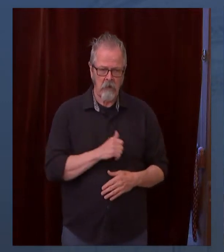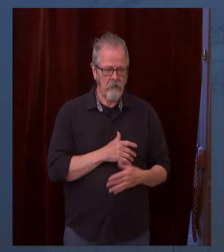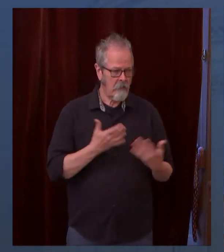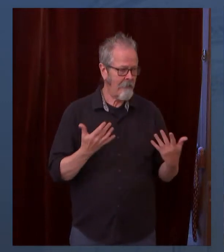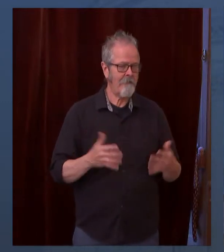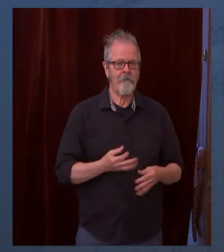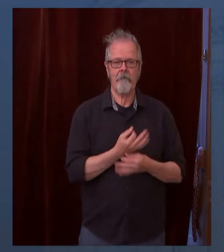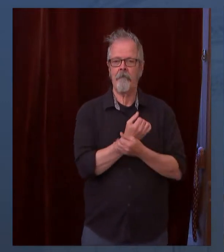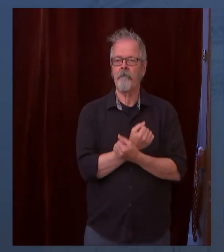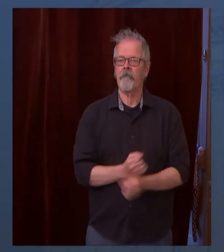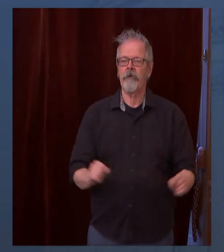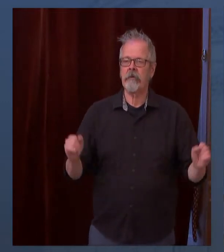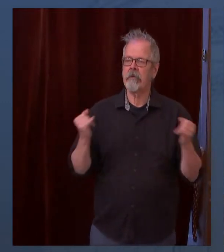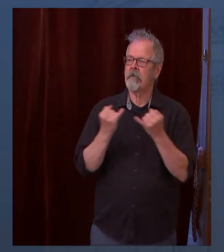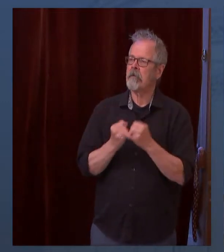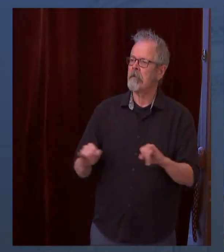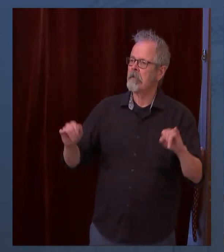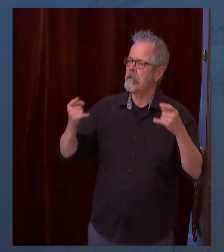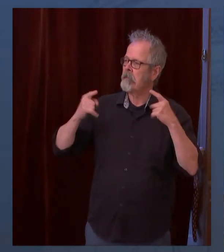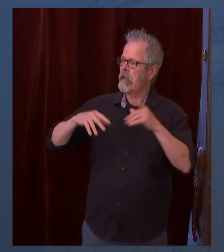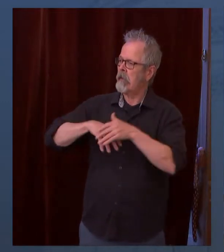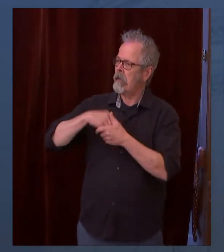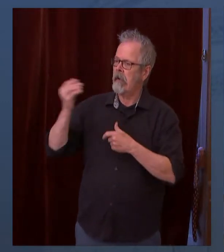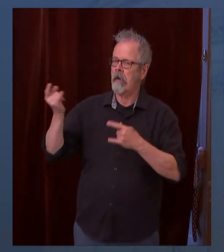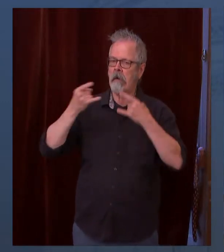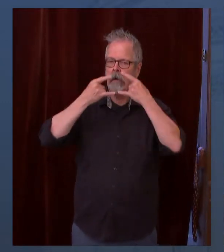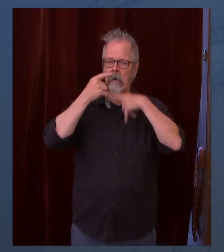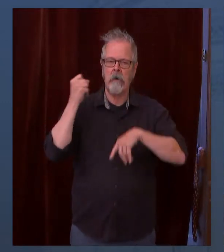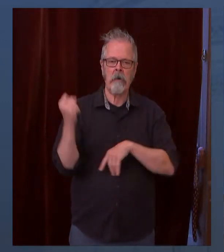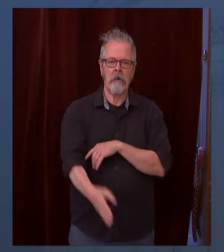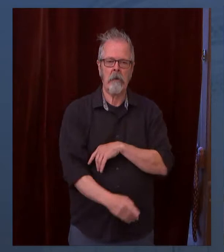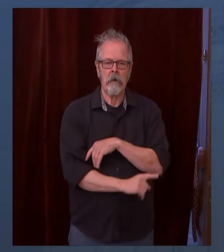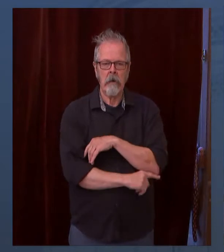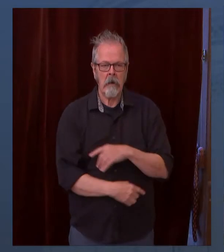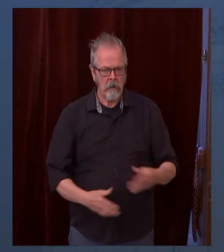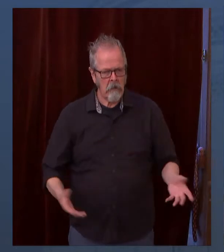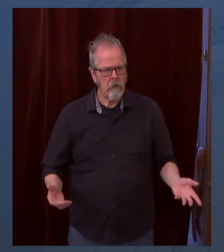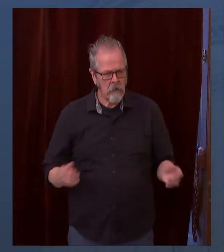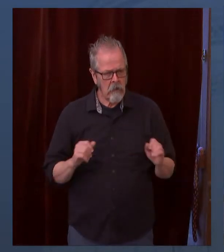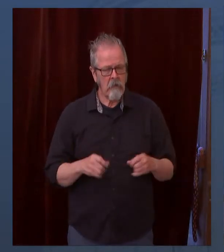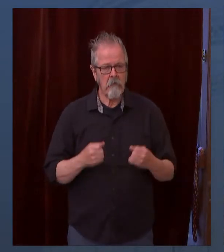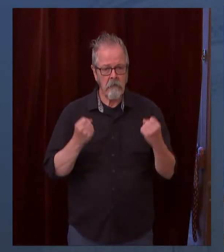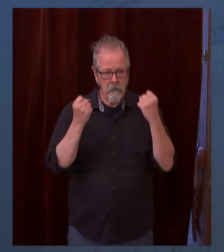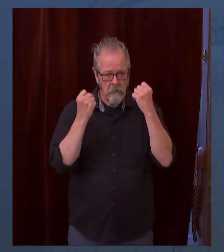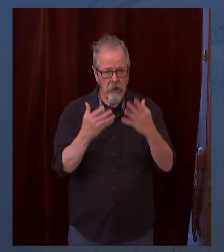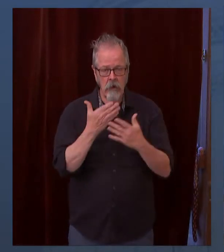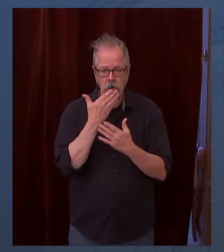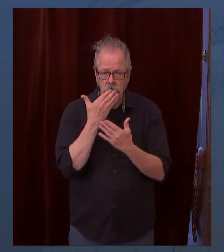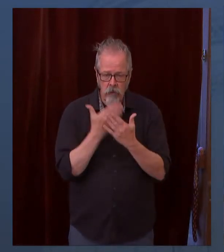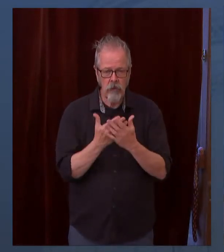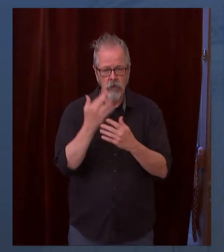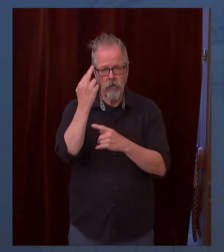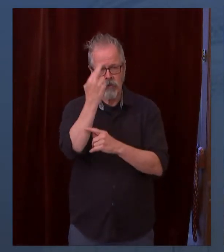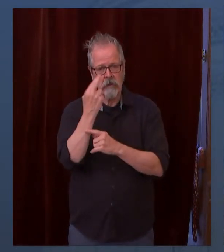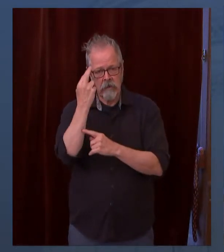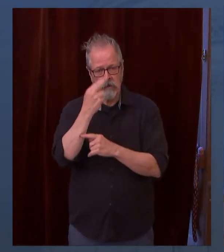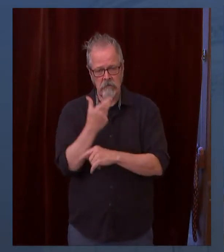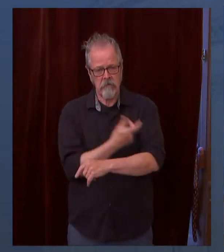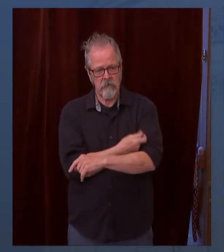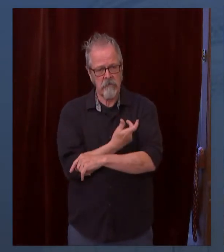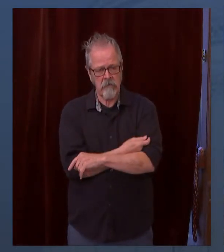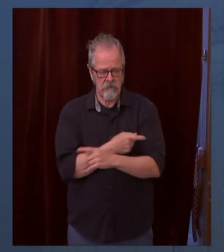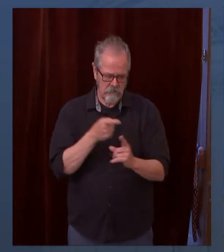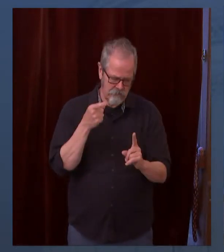have. So there ought to be a reason that appeals to everyone, and I encourage folks to have those conversations. If we do